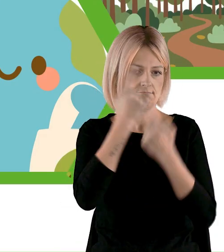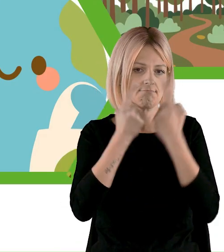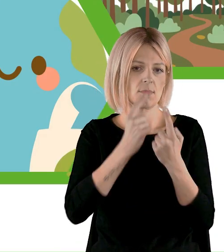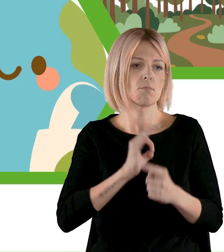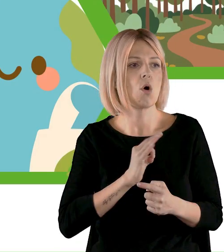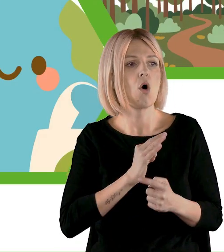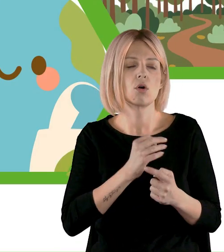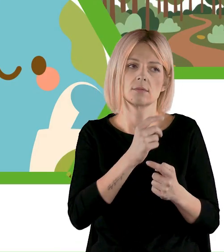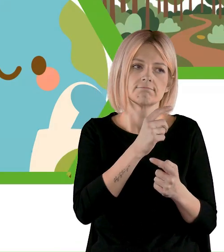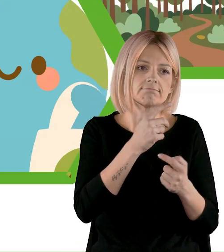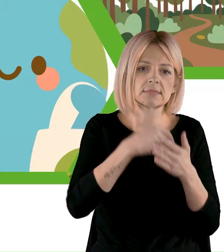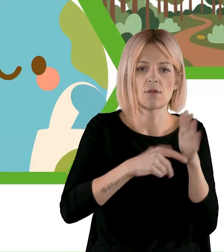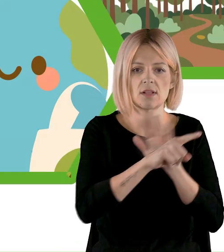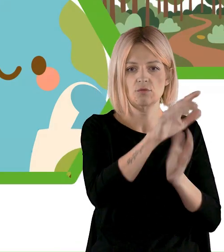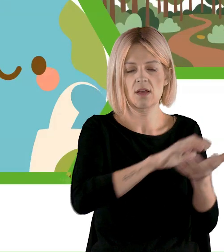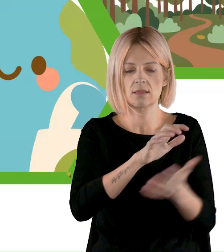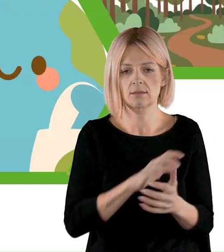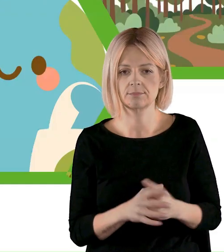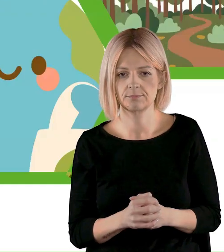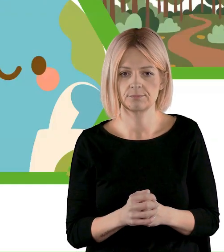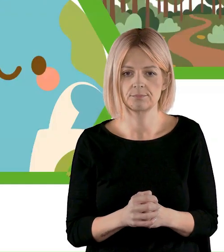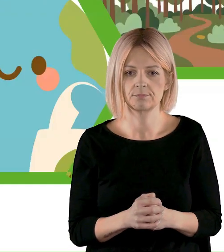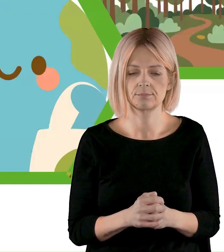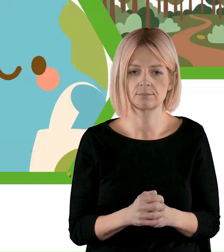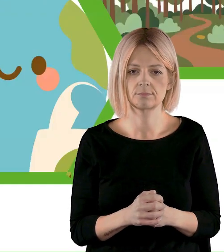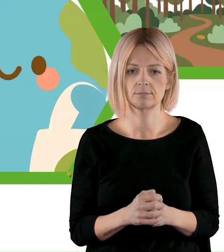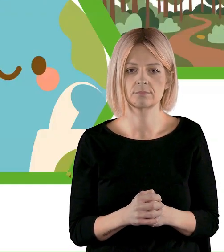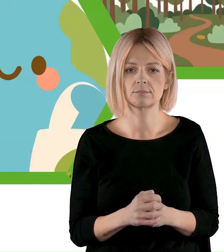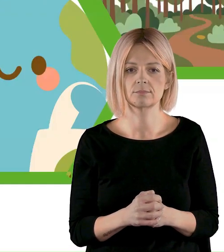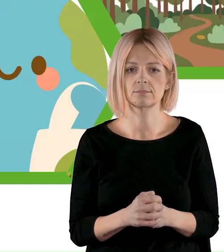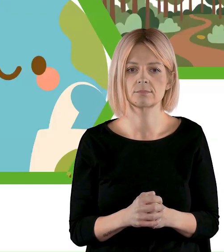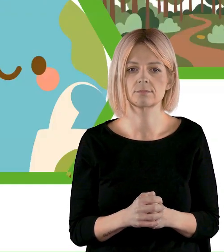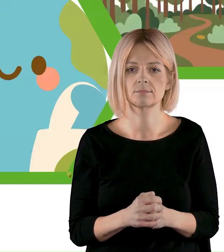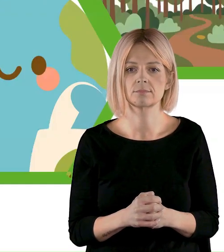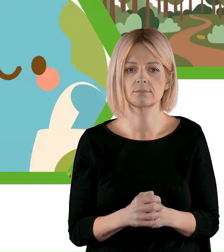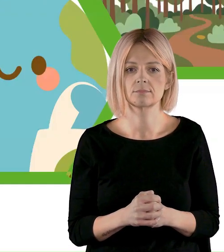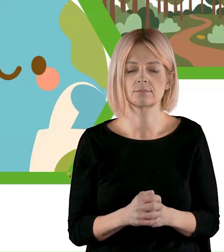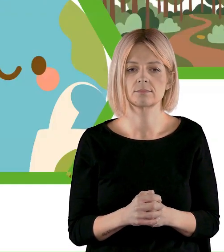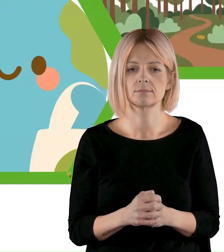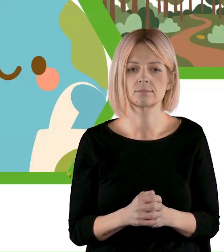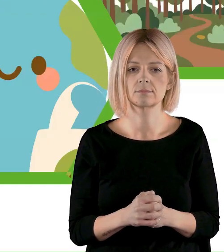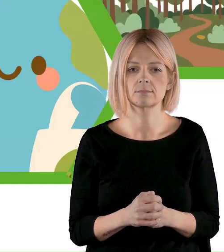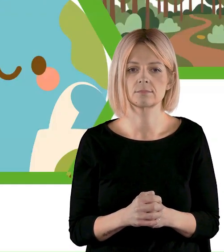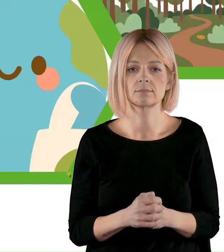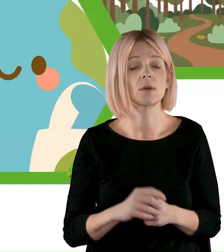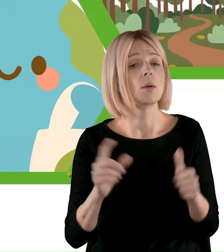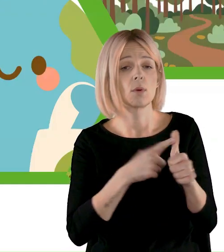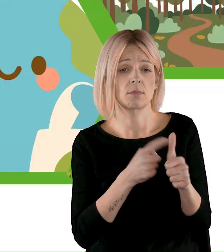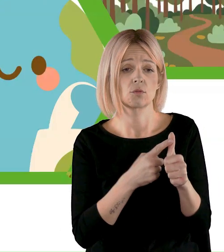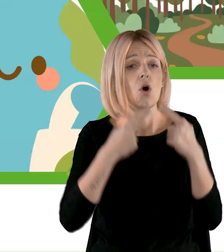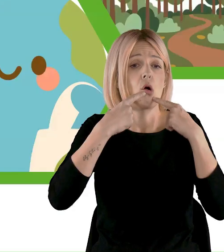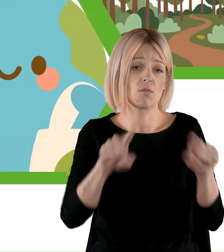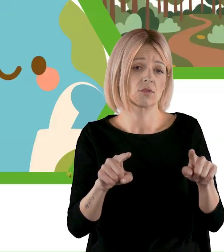and about what we think and our values. And green mindsets includes responsibility,